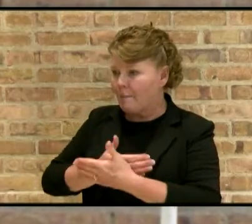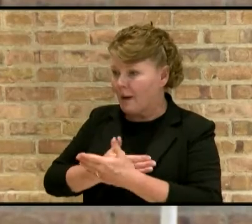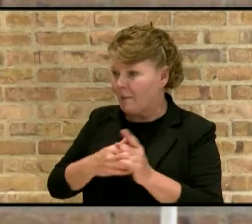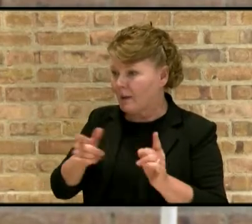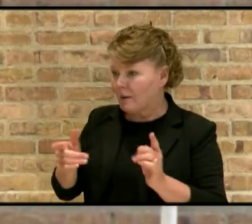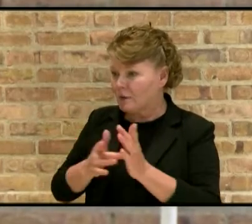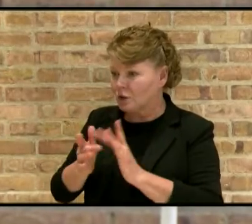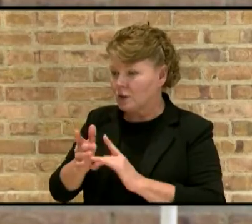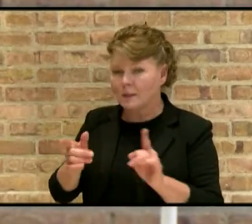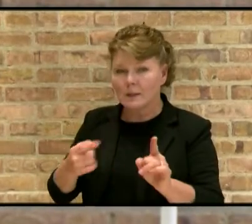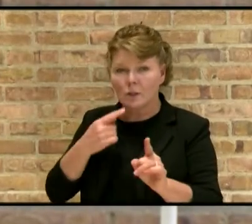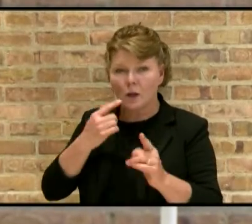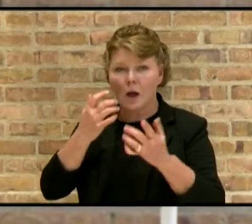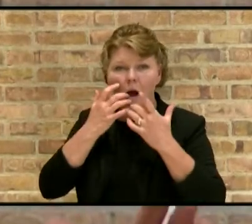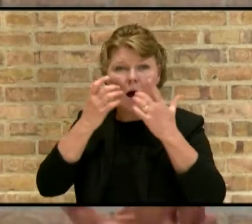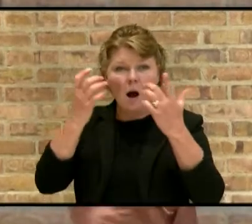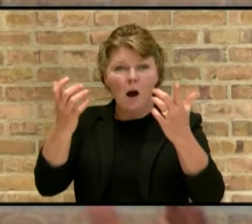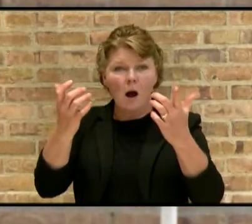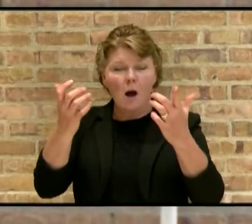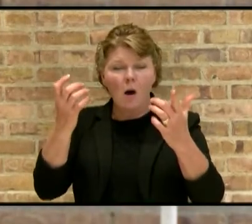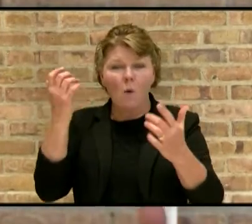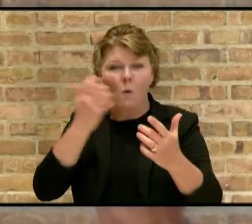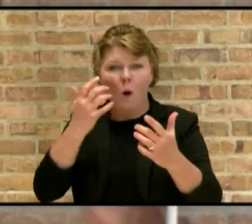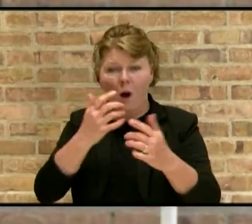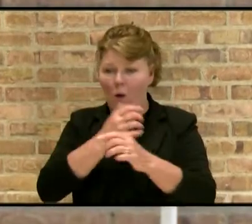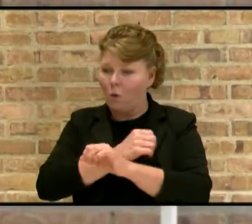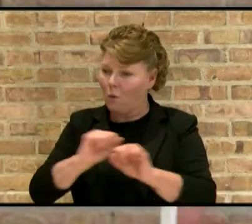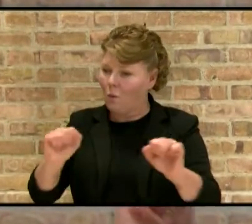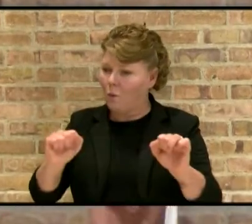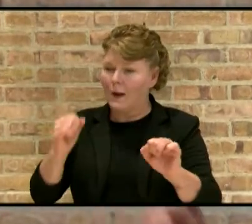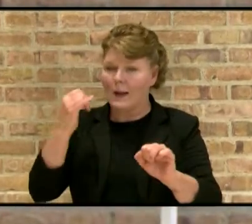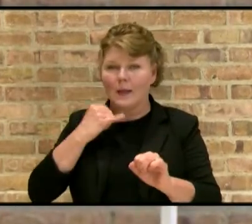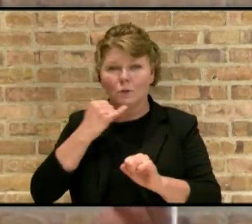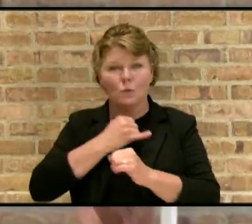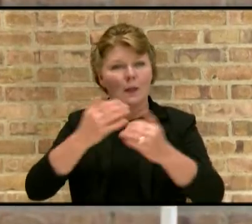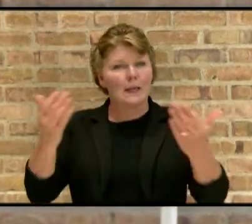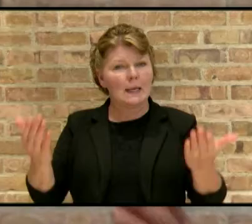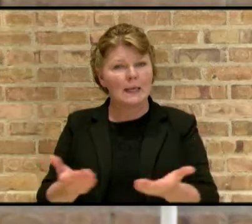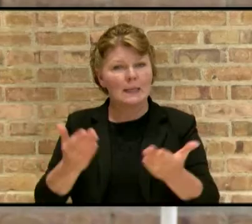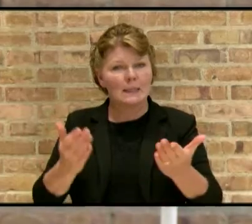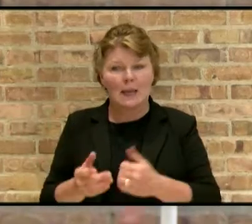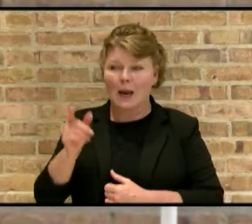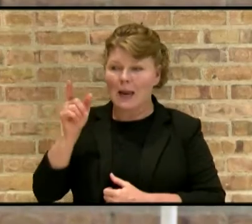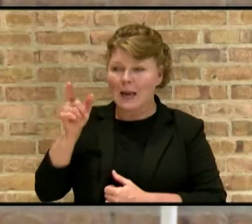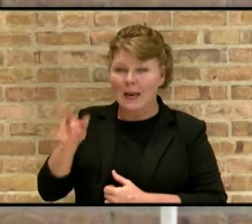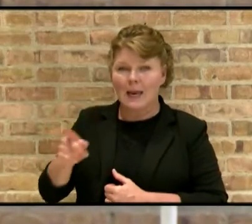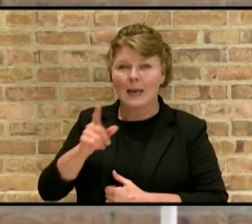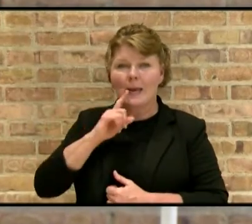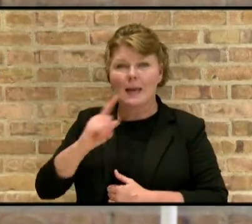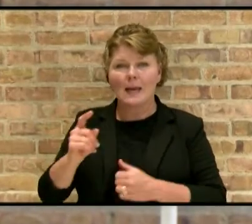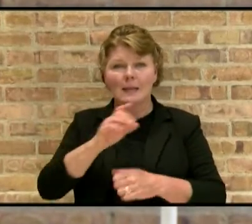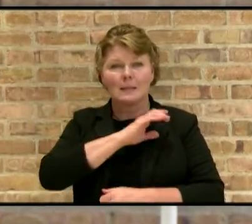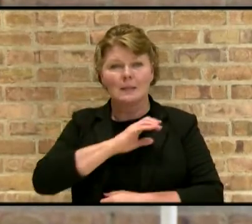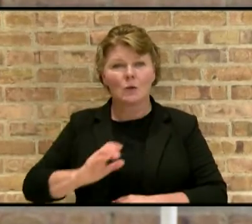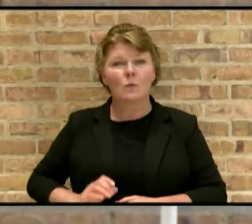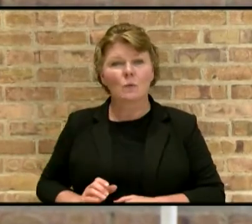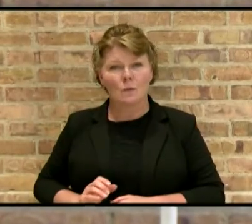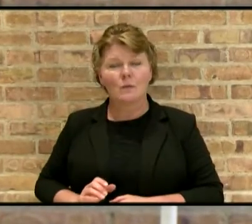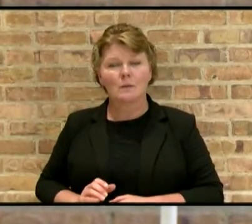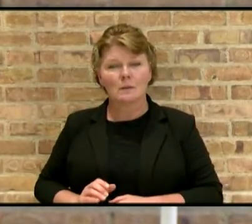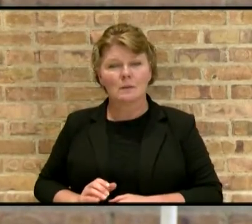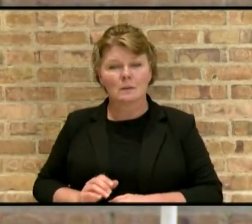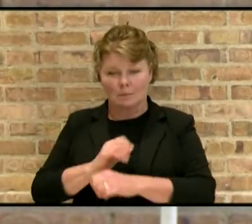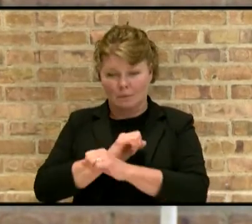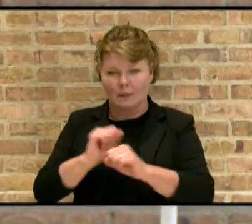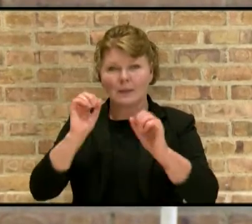exclaimed to everyone that was around her that the redemption of Israel is here. He is the Messiah. She